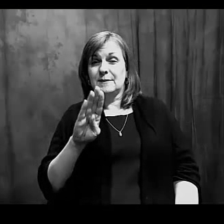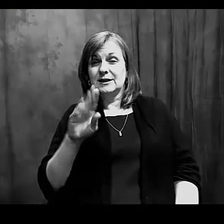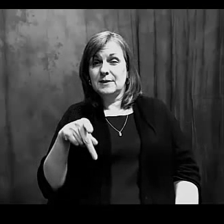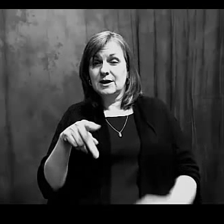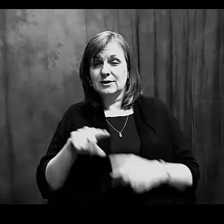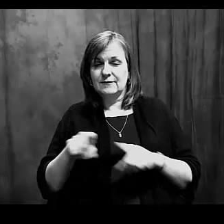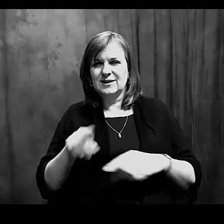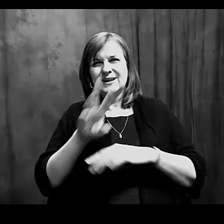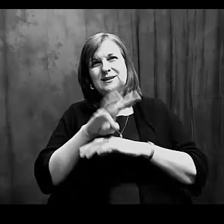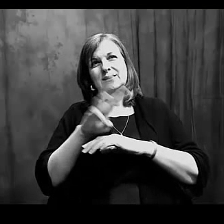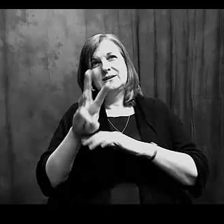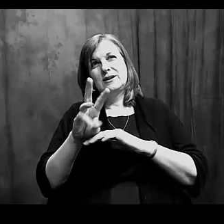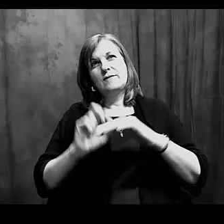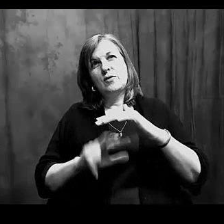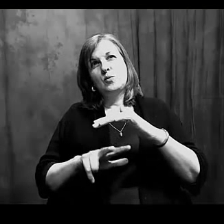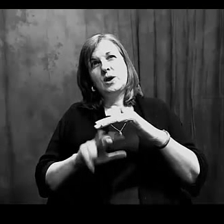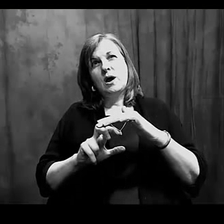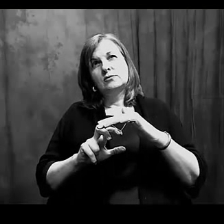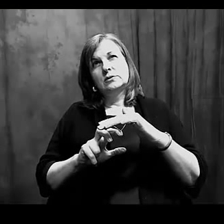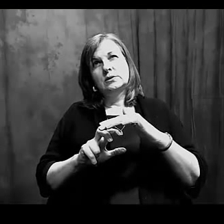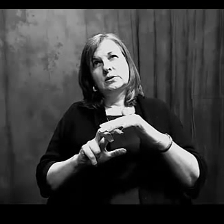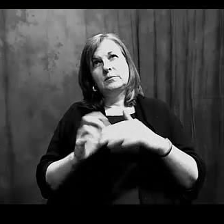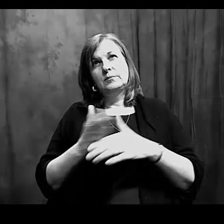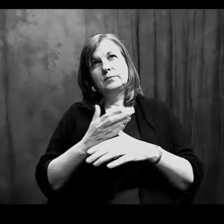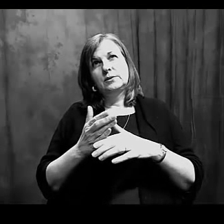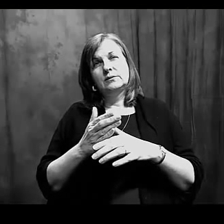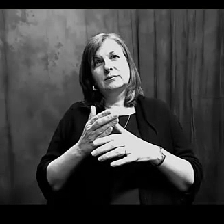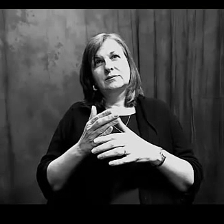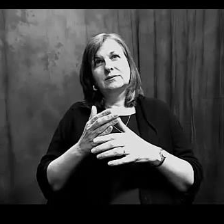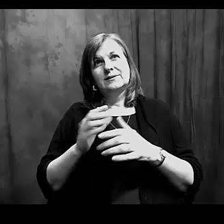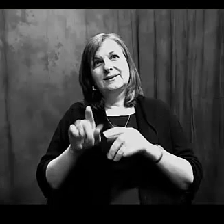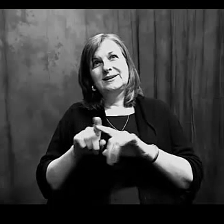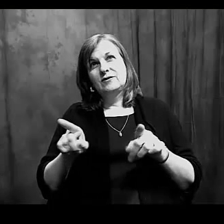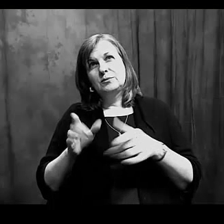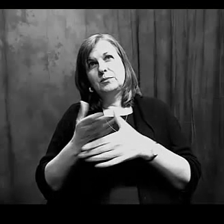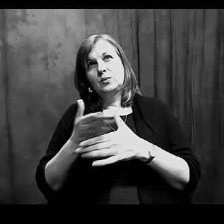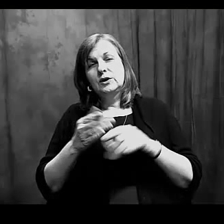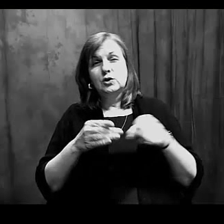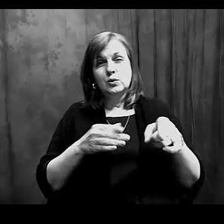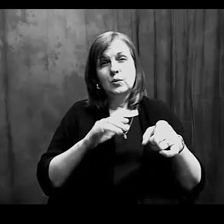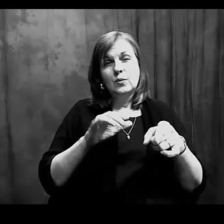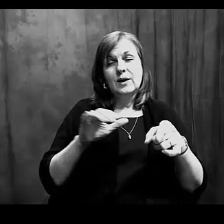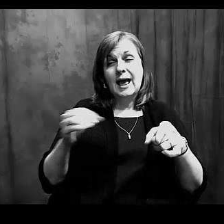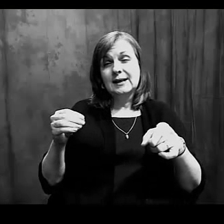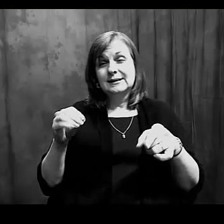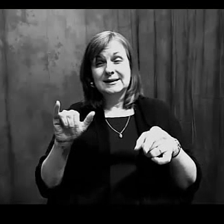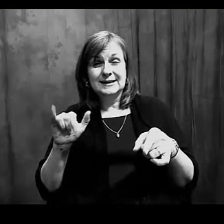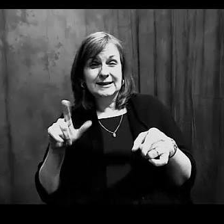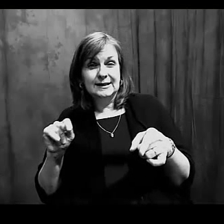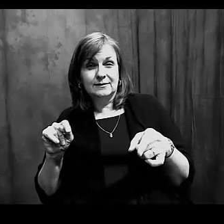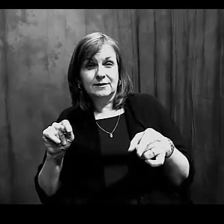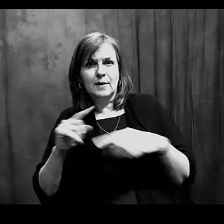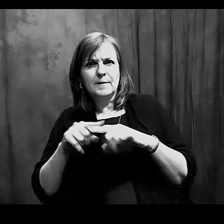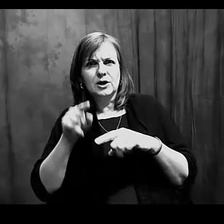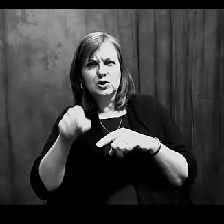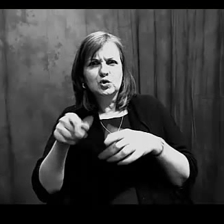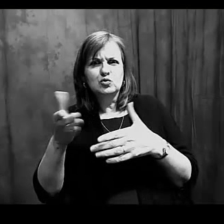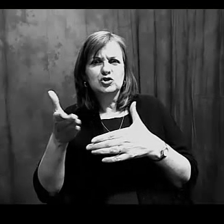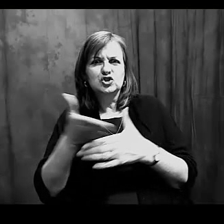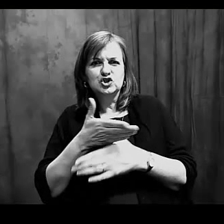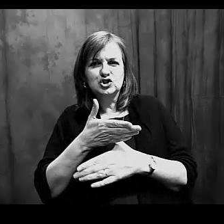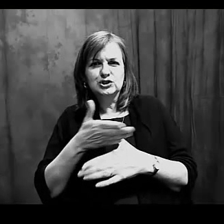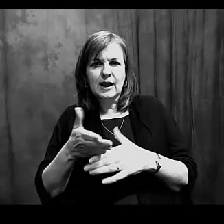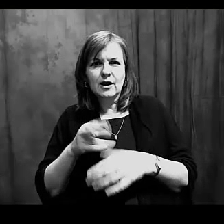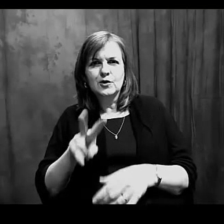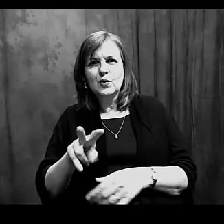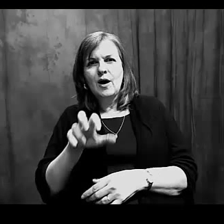significant, 66 out of 300 base pairs between you and a yeast, but still, you